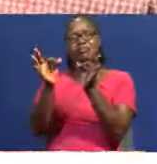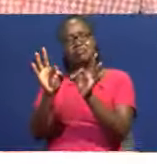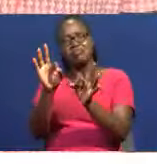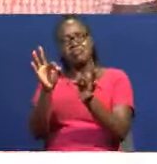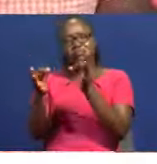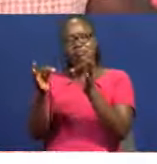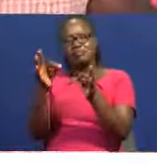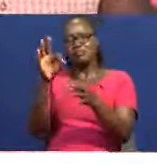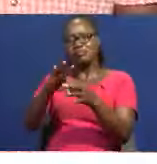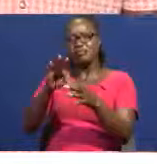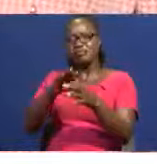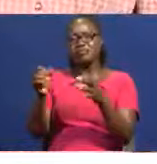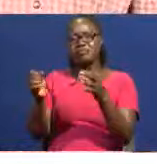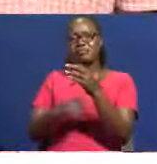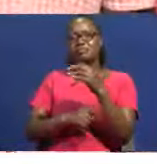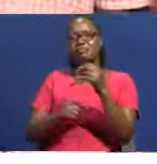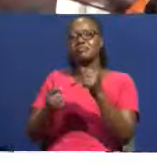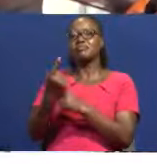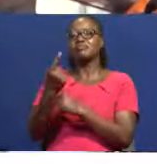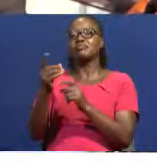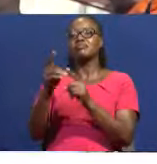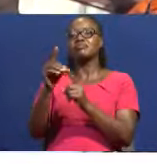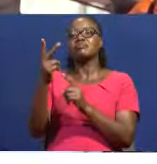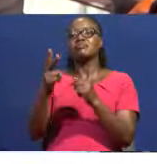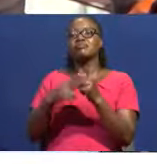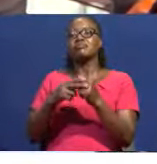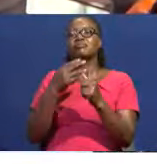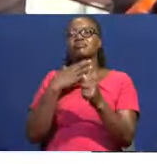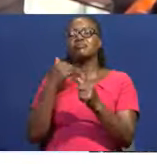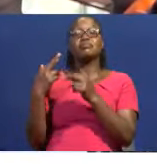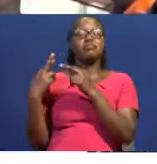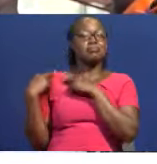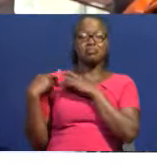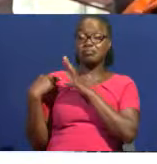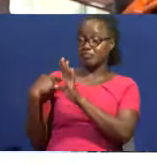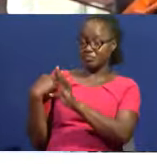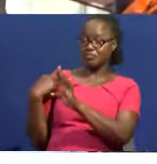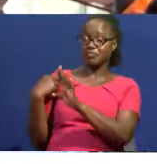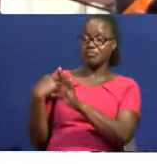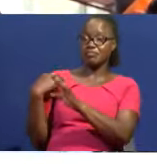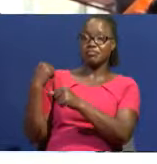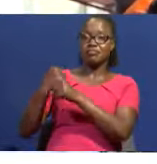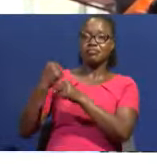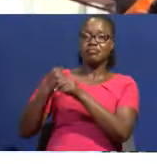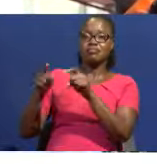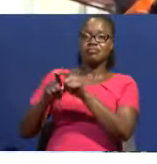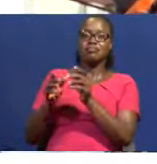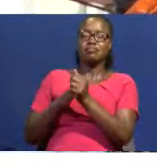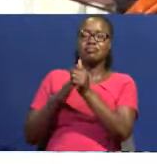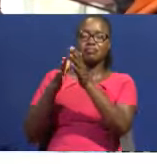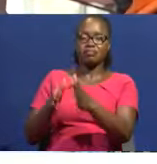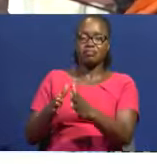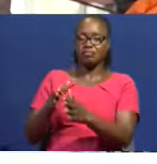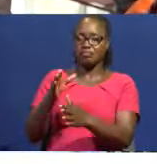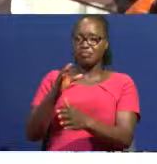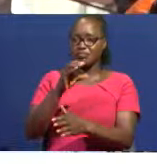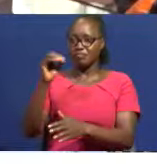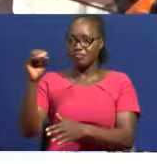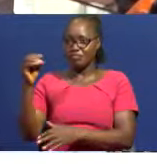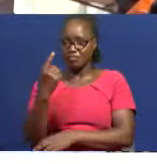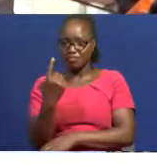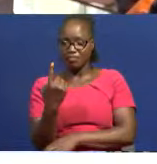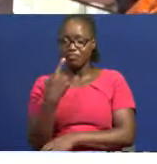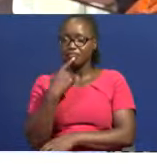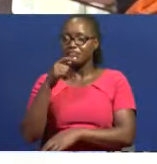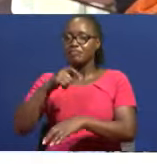fair elections in November 27th. Nataka ajukue hilo jukumu kama kiongozi 001 ili